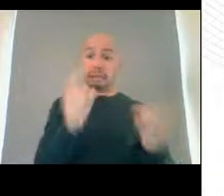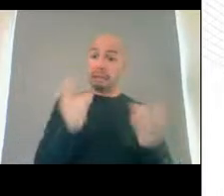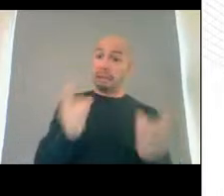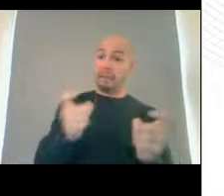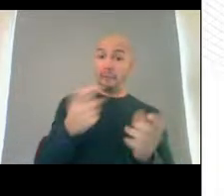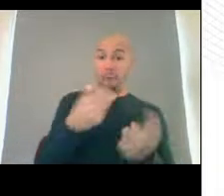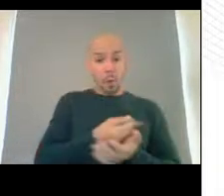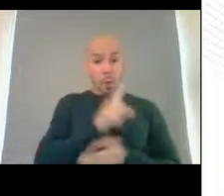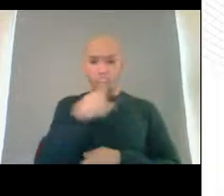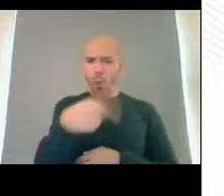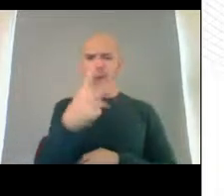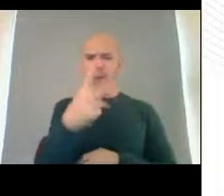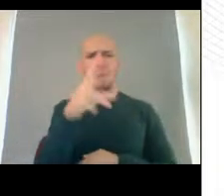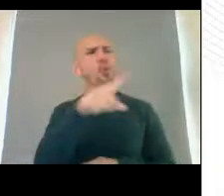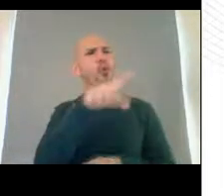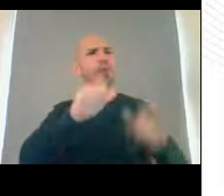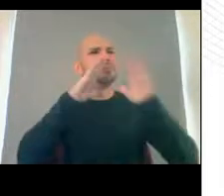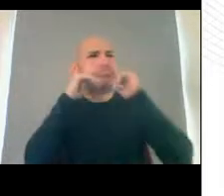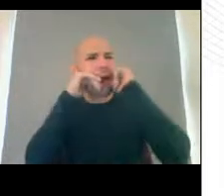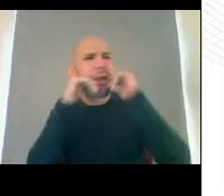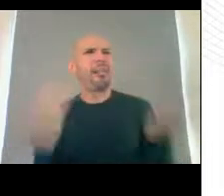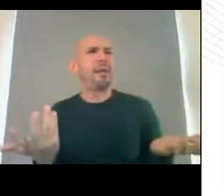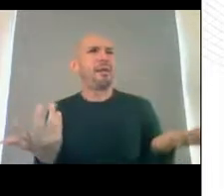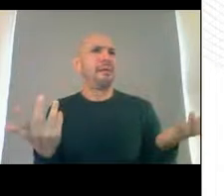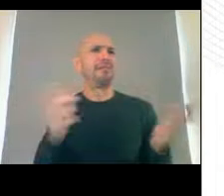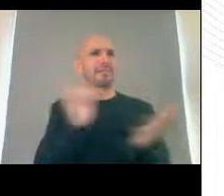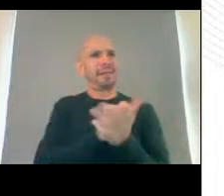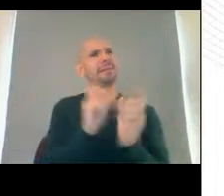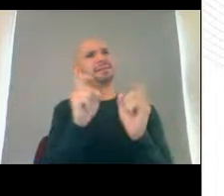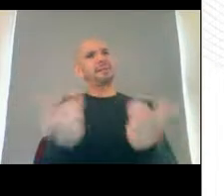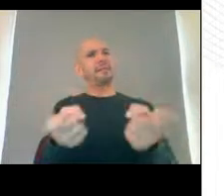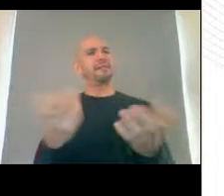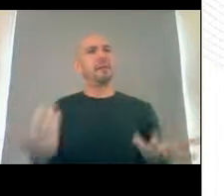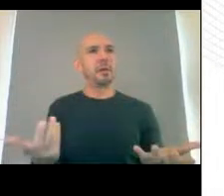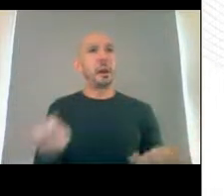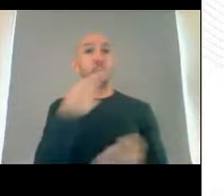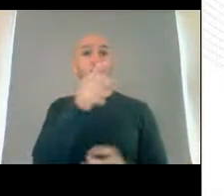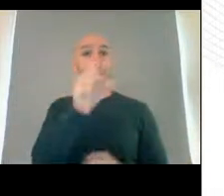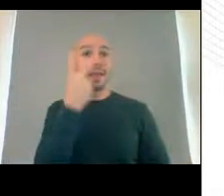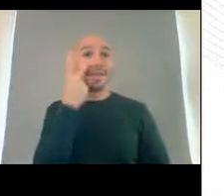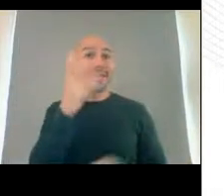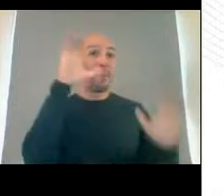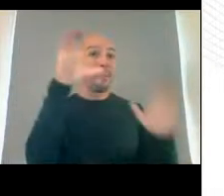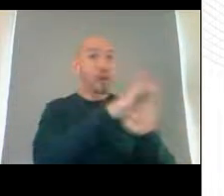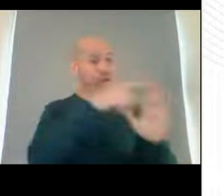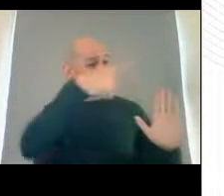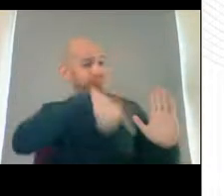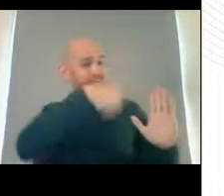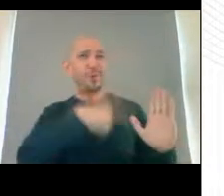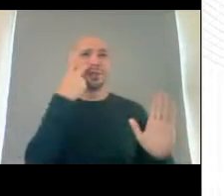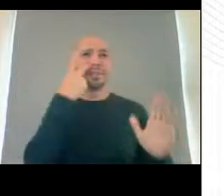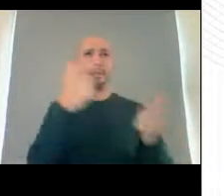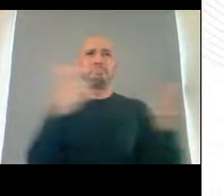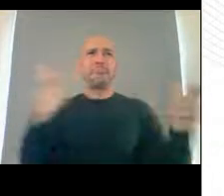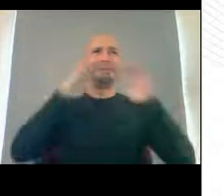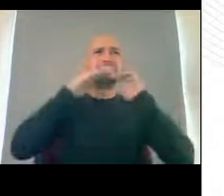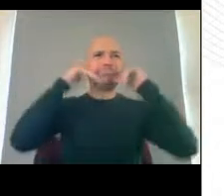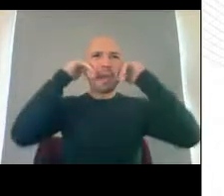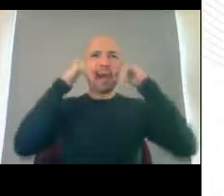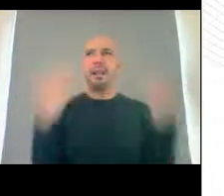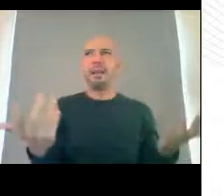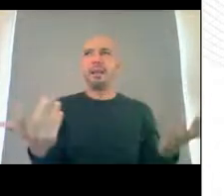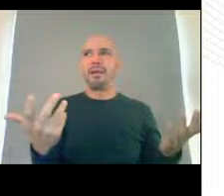charity you can see ali um you know all these pictures of him with that that great big smile and and you know one of the people